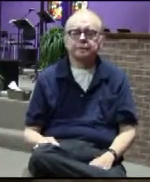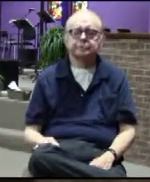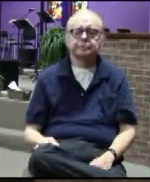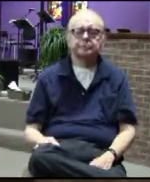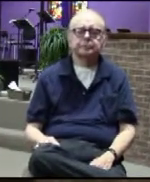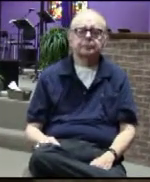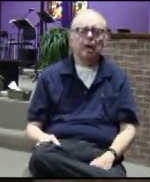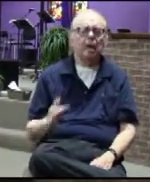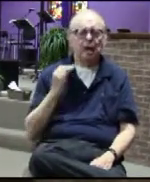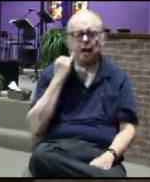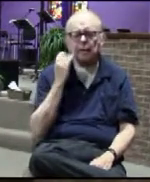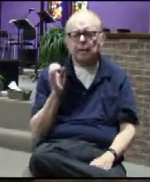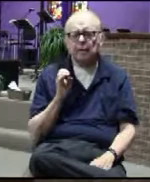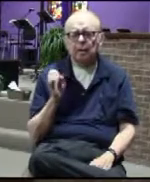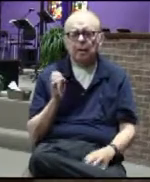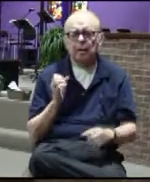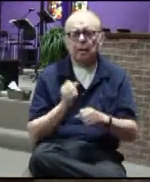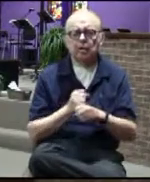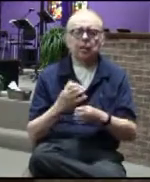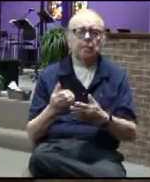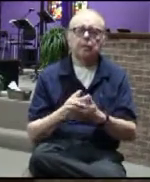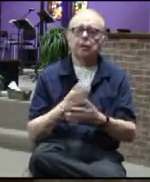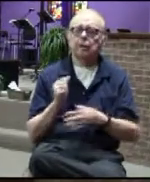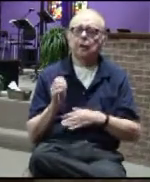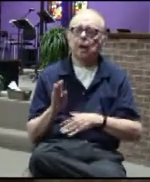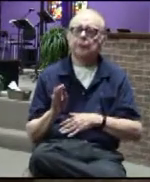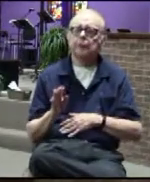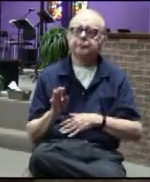have you ever got a new job